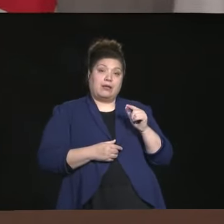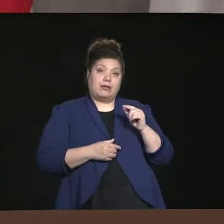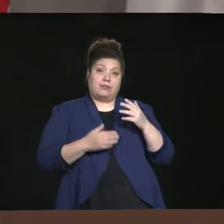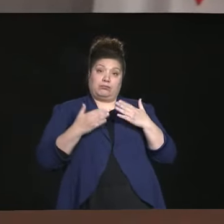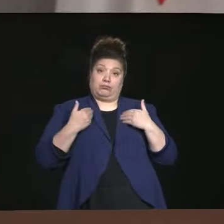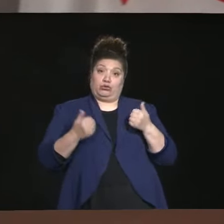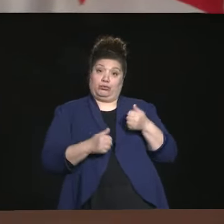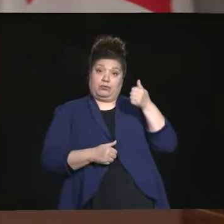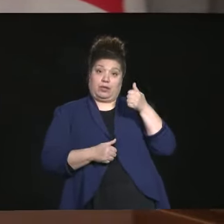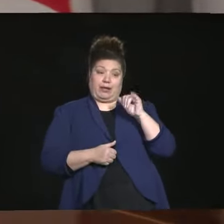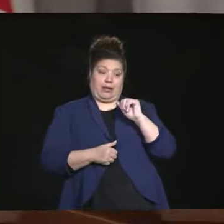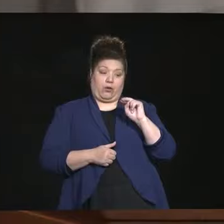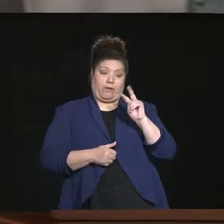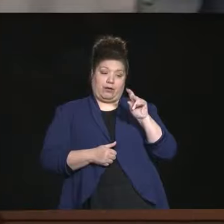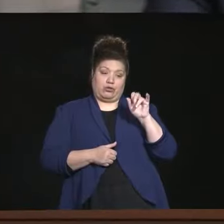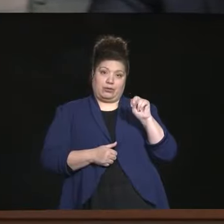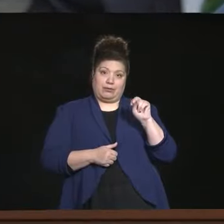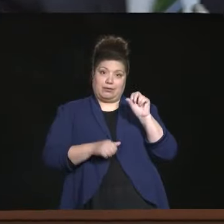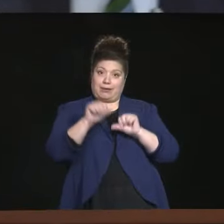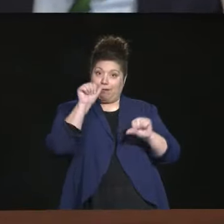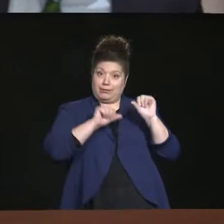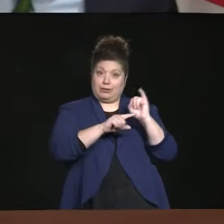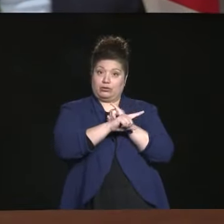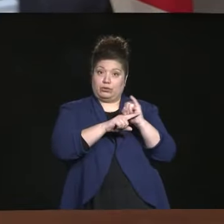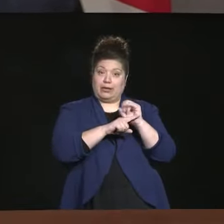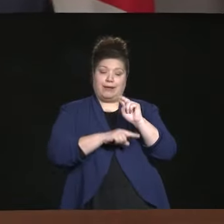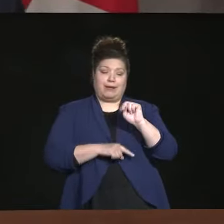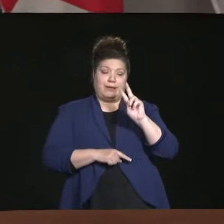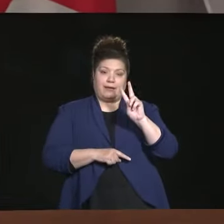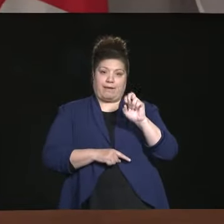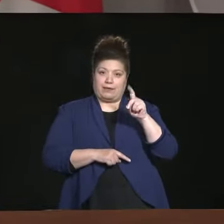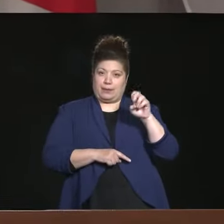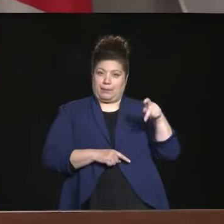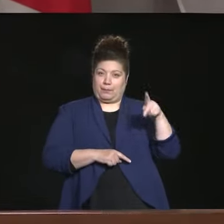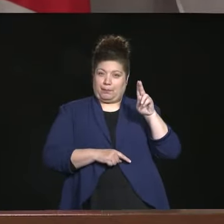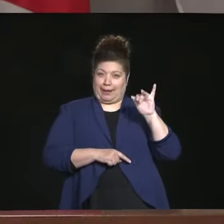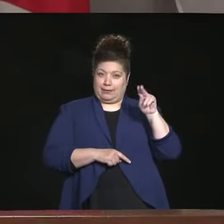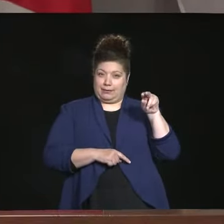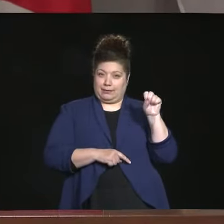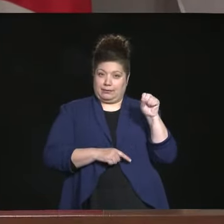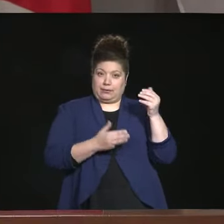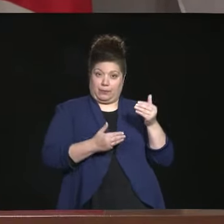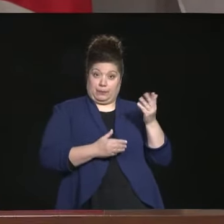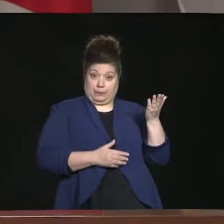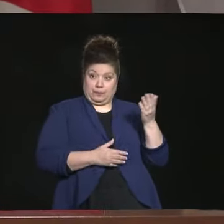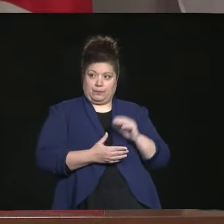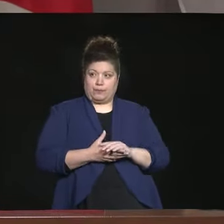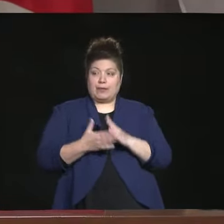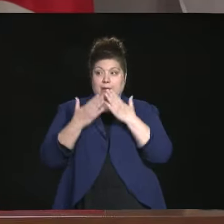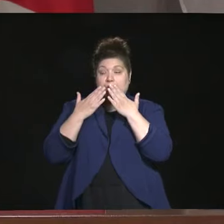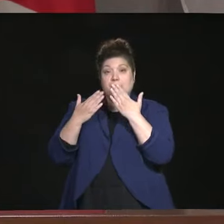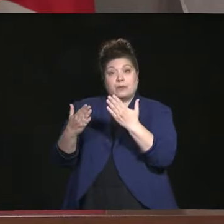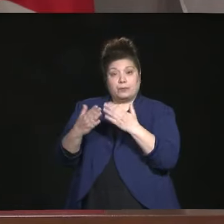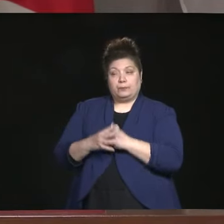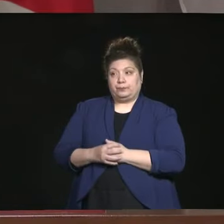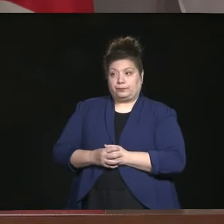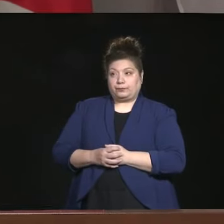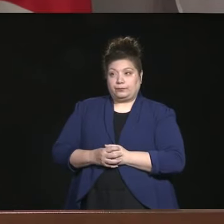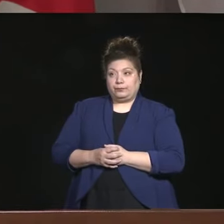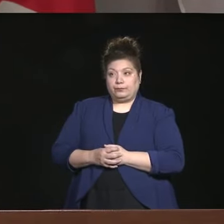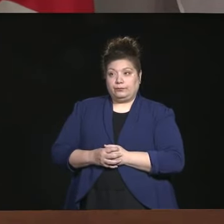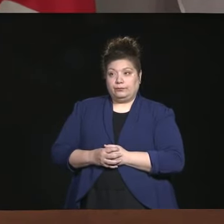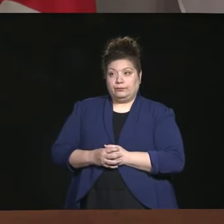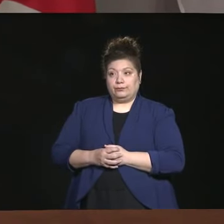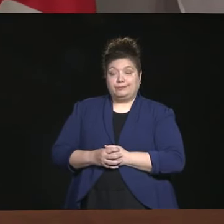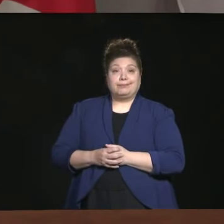Industry, Navdeep Bains. Nav, please. Thank you very much, Christia. A little over a week ago, our